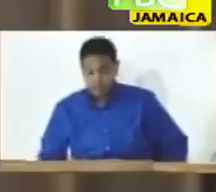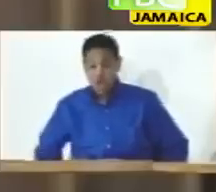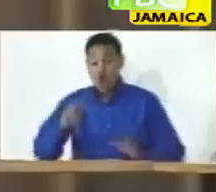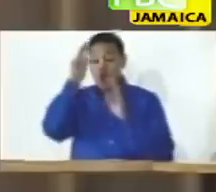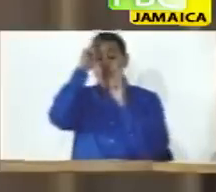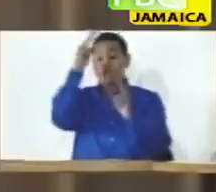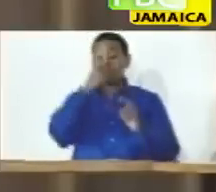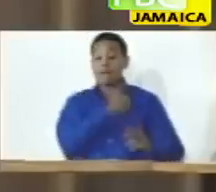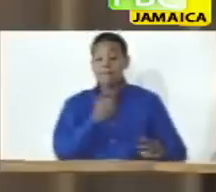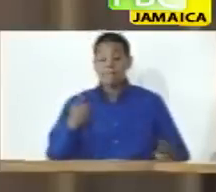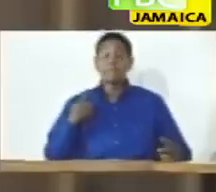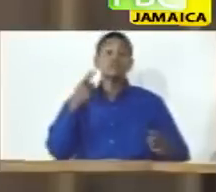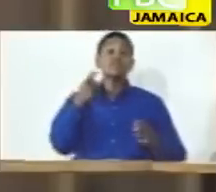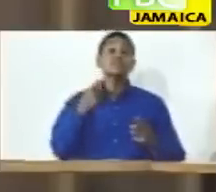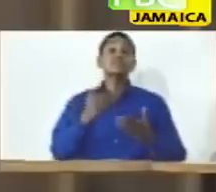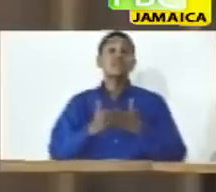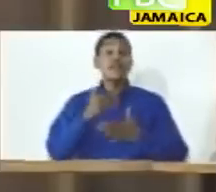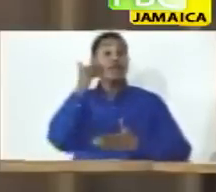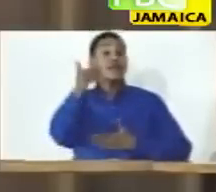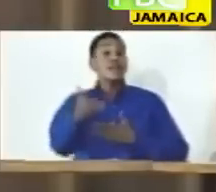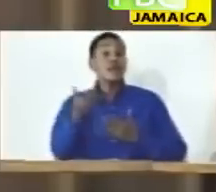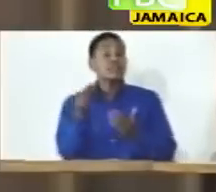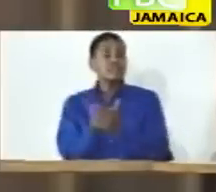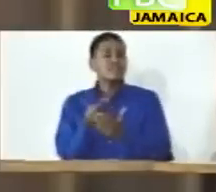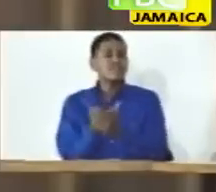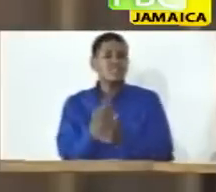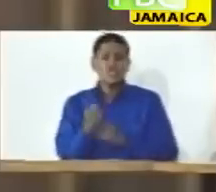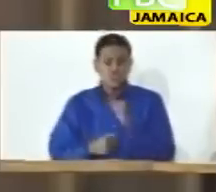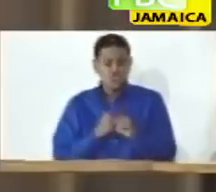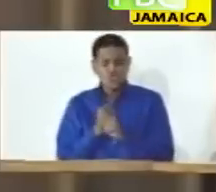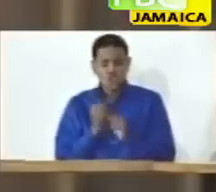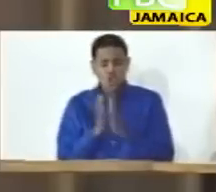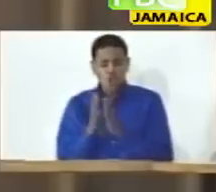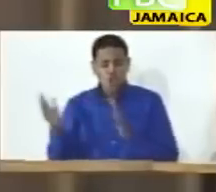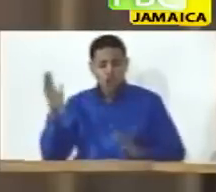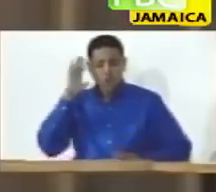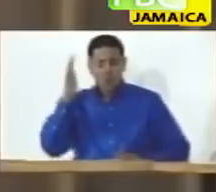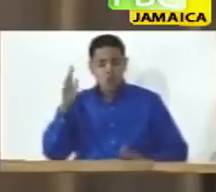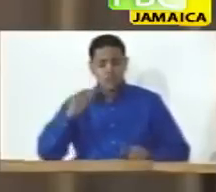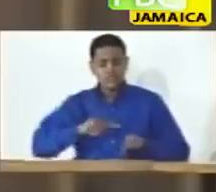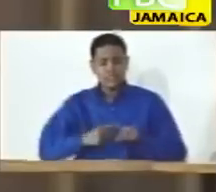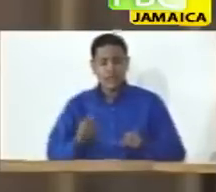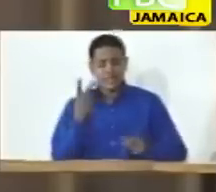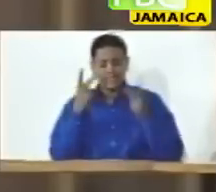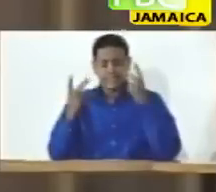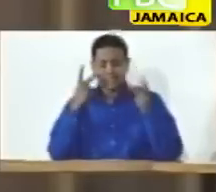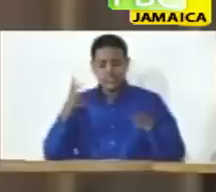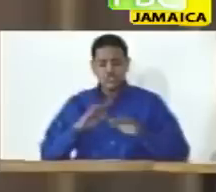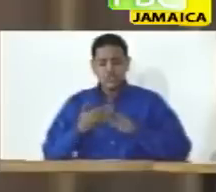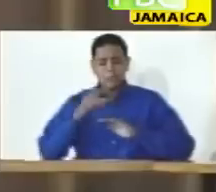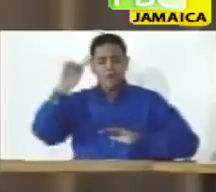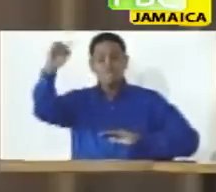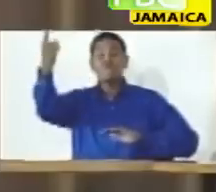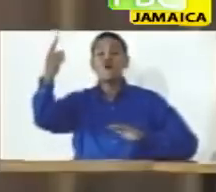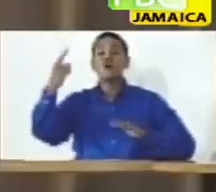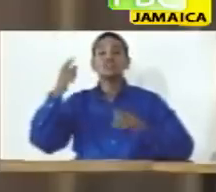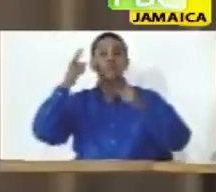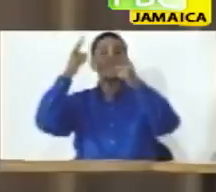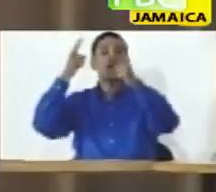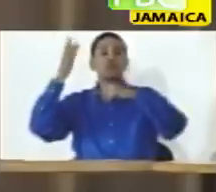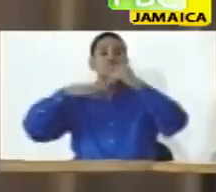Honorable members, the next fiscal year will herald the beginning of Jamaica's first